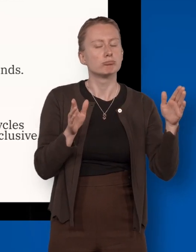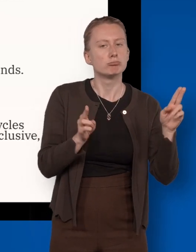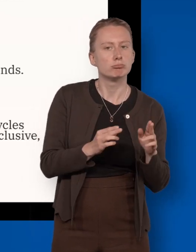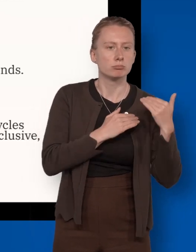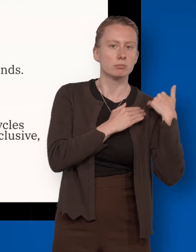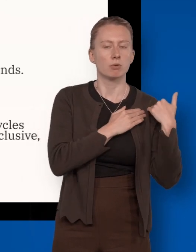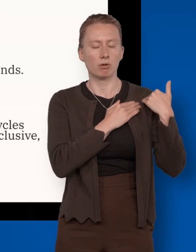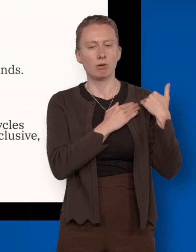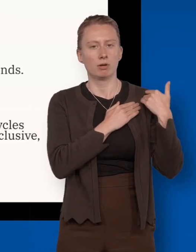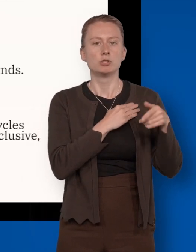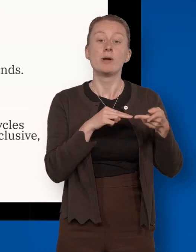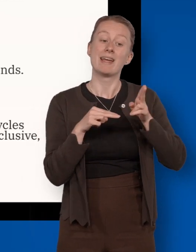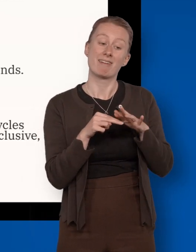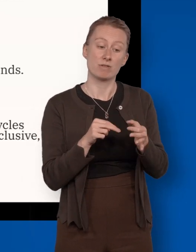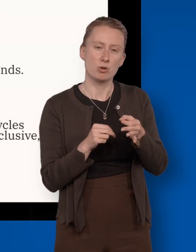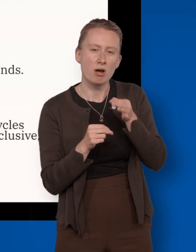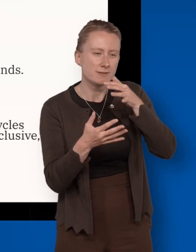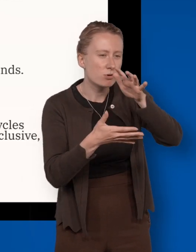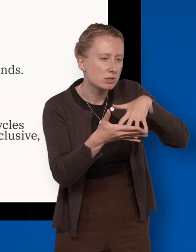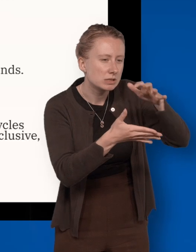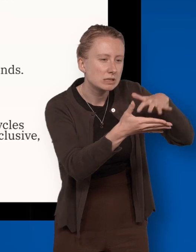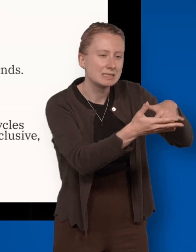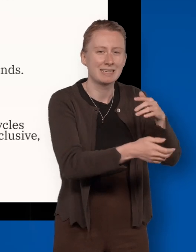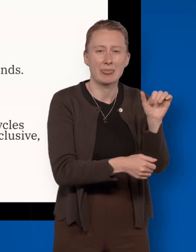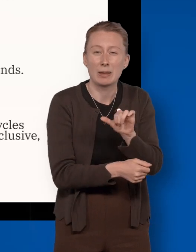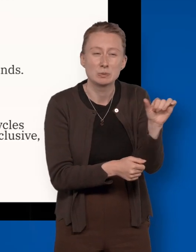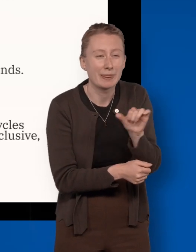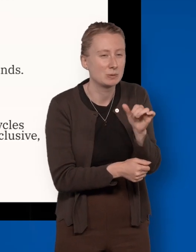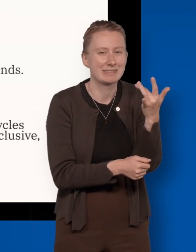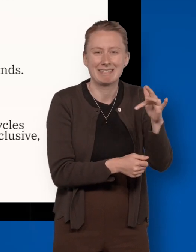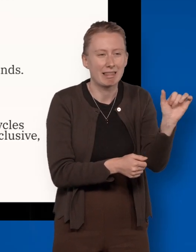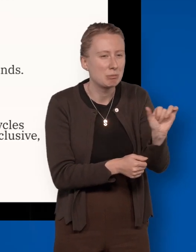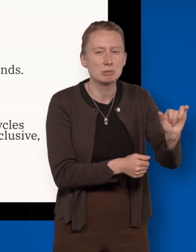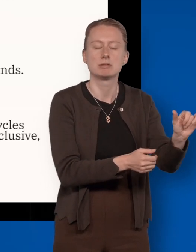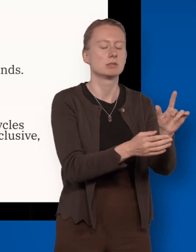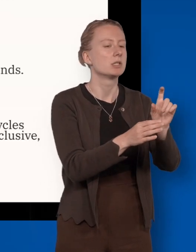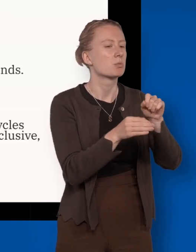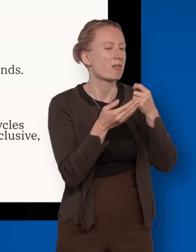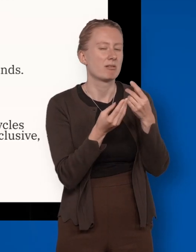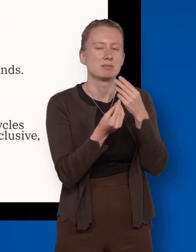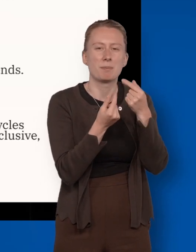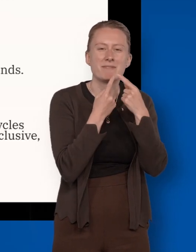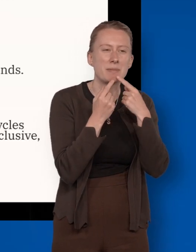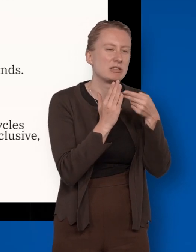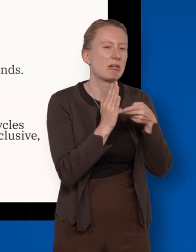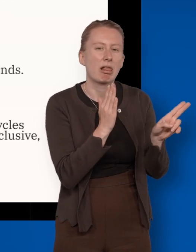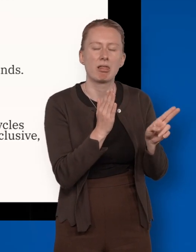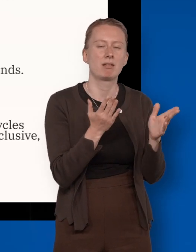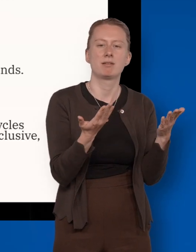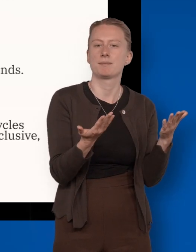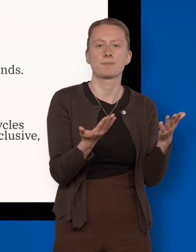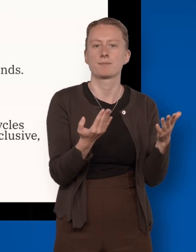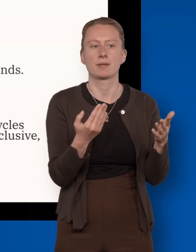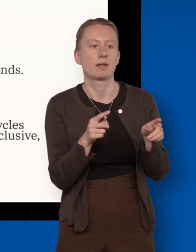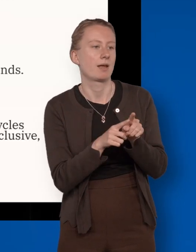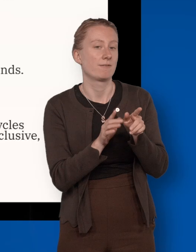in sort of the thousands or tens of thousands, then you will get redundancies in terms of, the fact that people might say